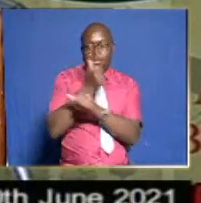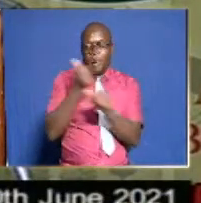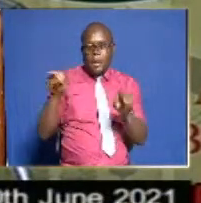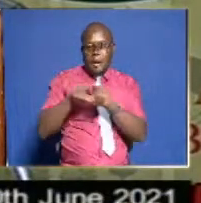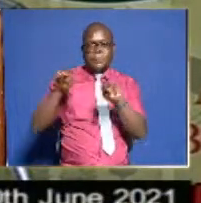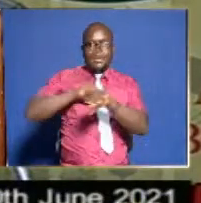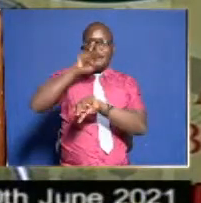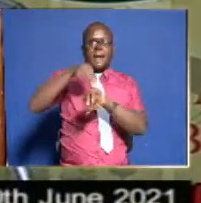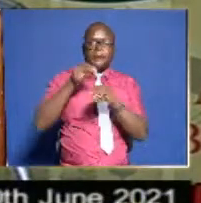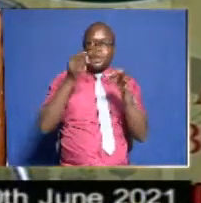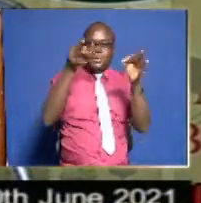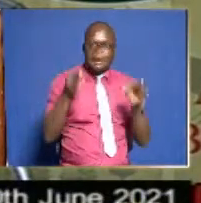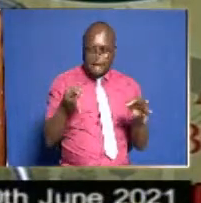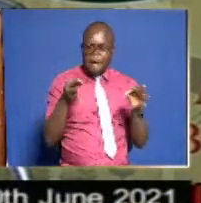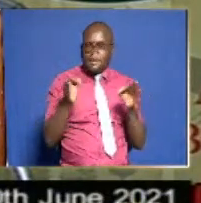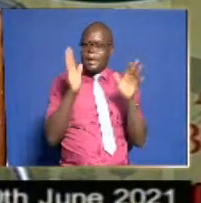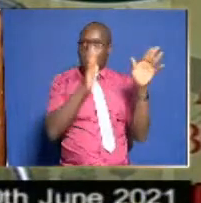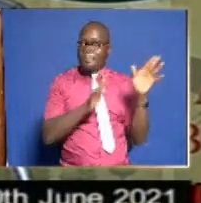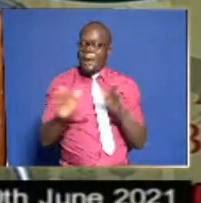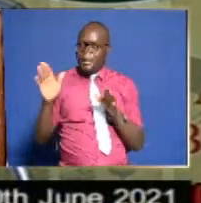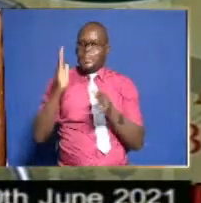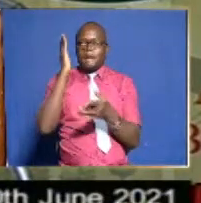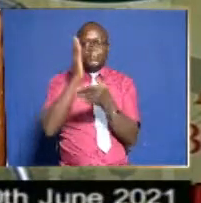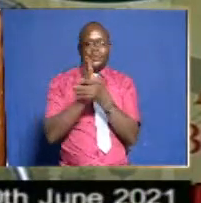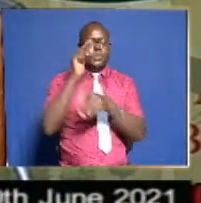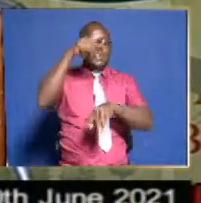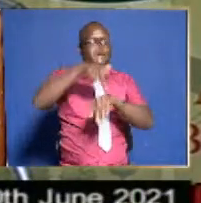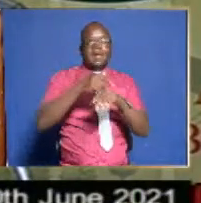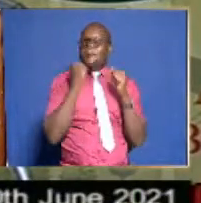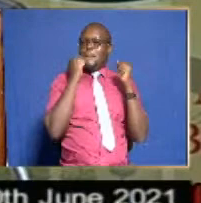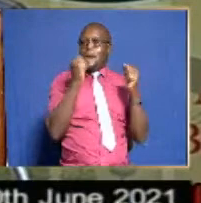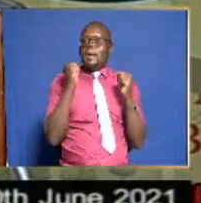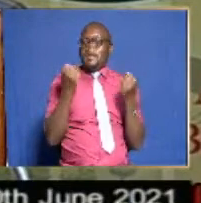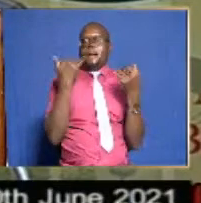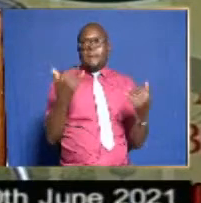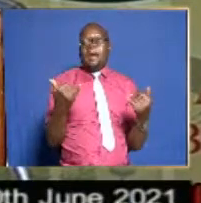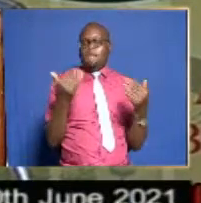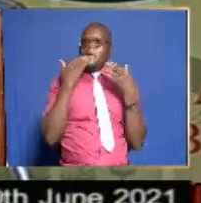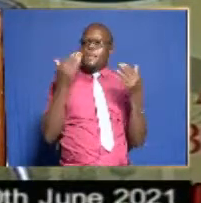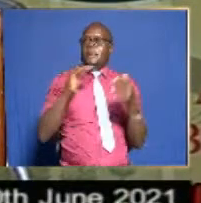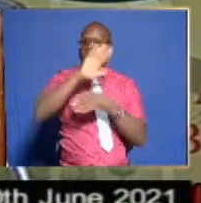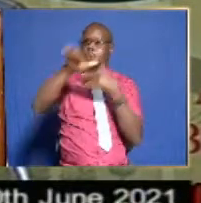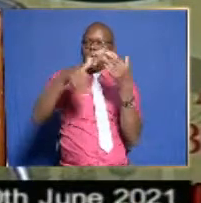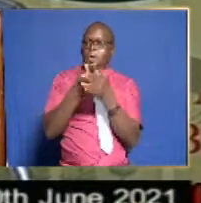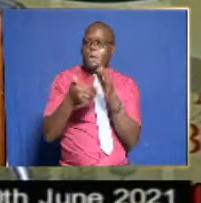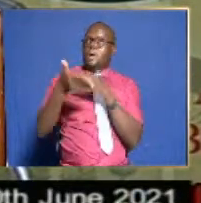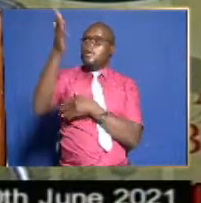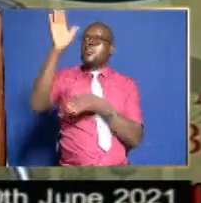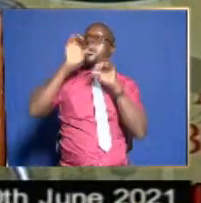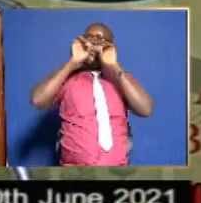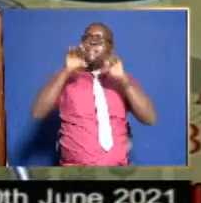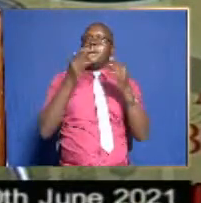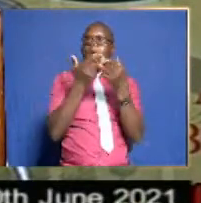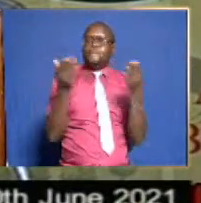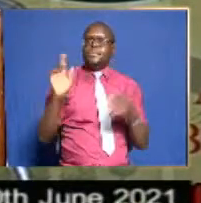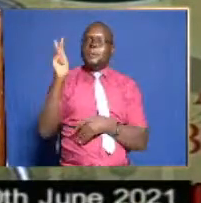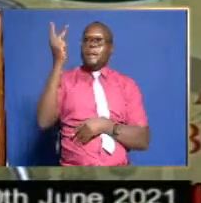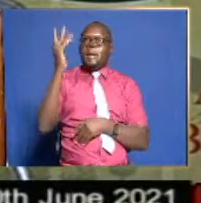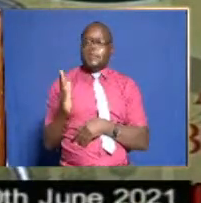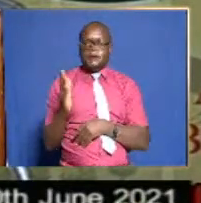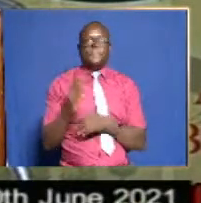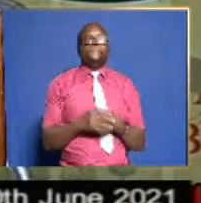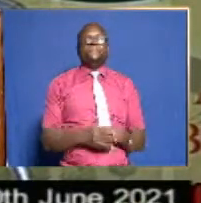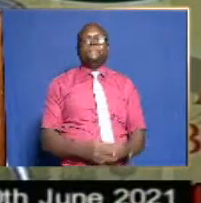National Treasury and planning at a critical time like this. I thank you all, and may God bless Kenya.